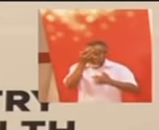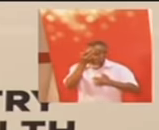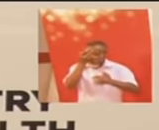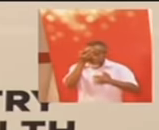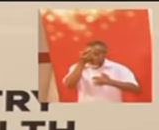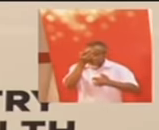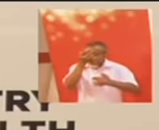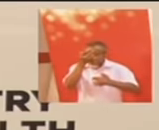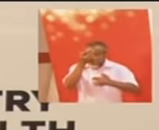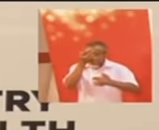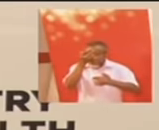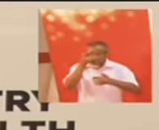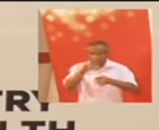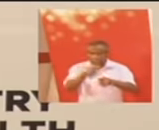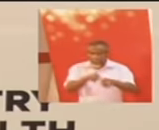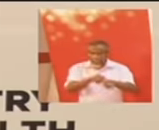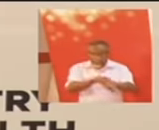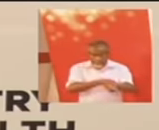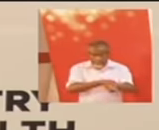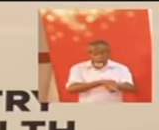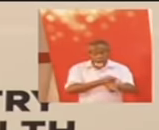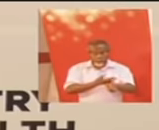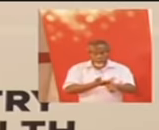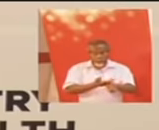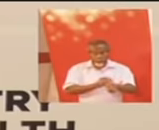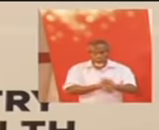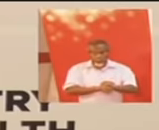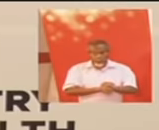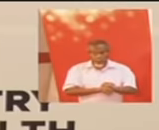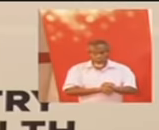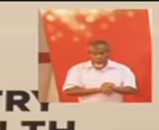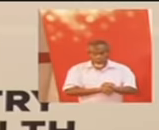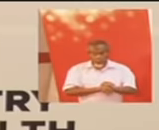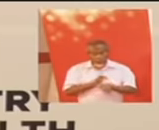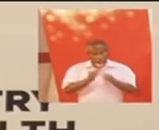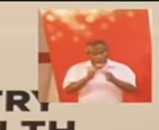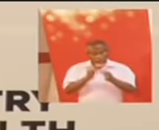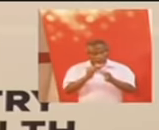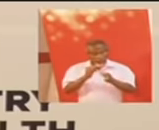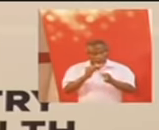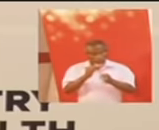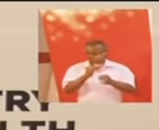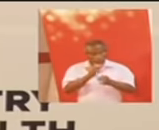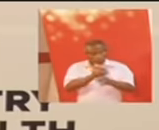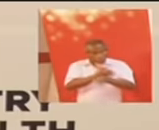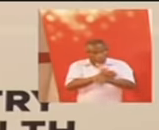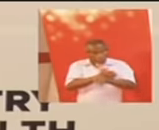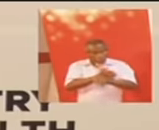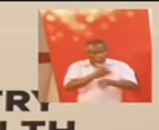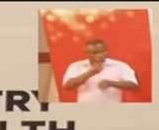virus, once you recover in 1 to 2 weeks, you're back to full function. What we are seeing is individuals taking as much as 3 to 4